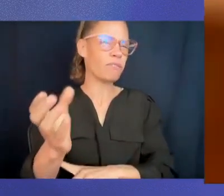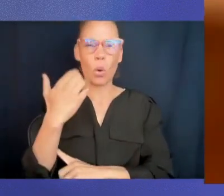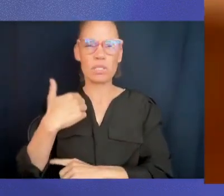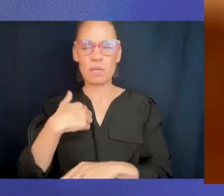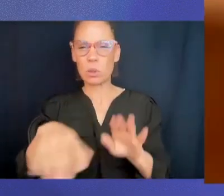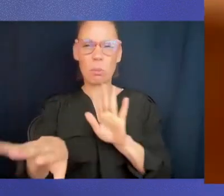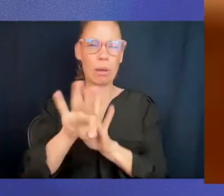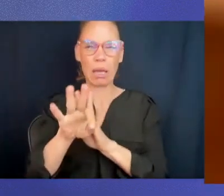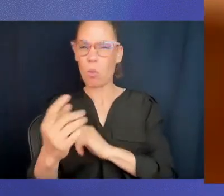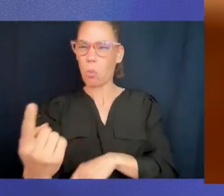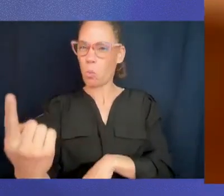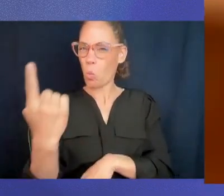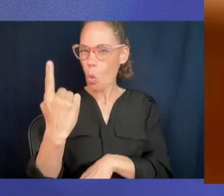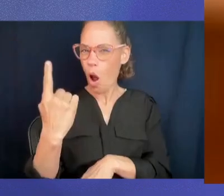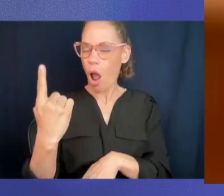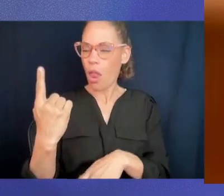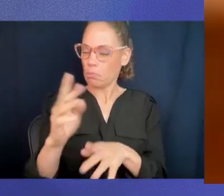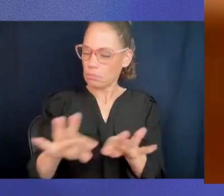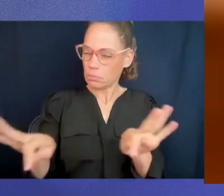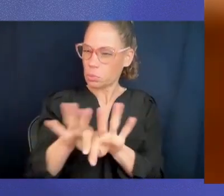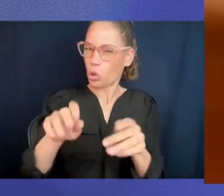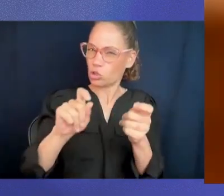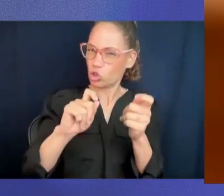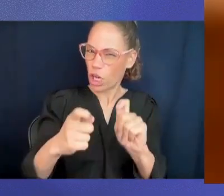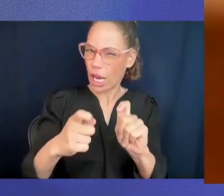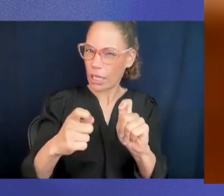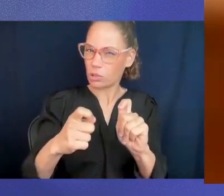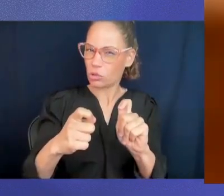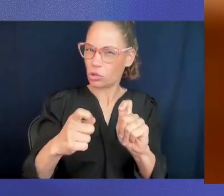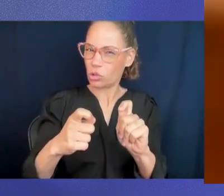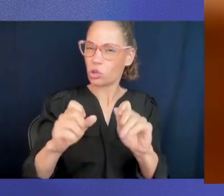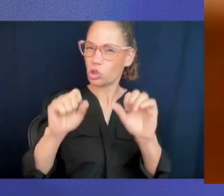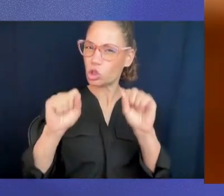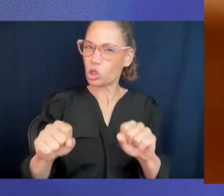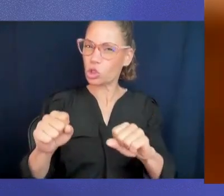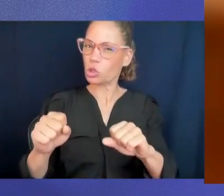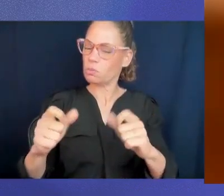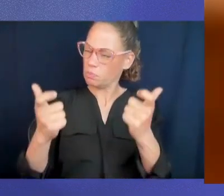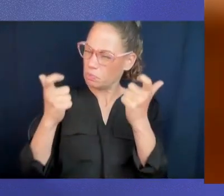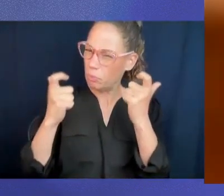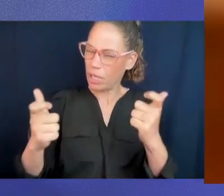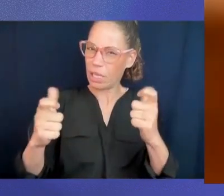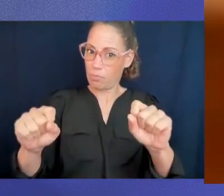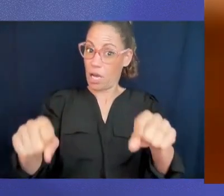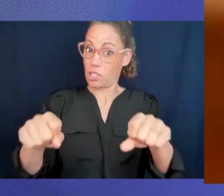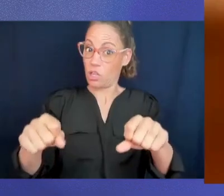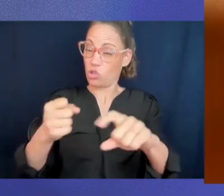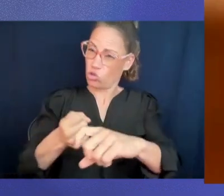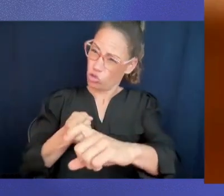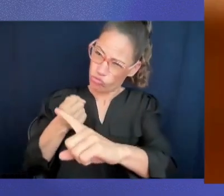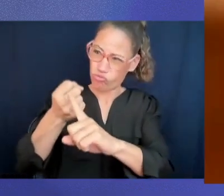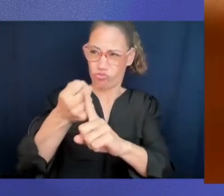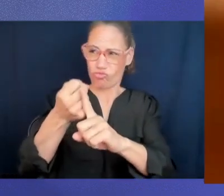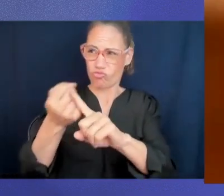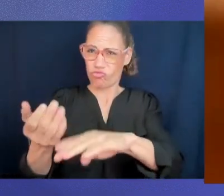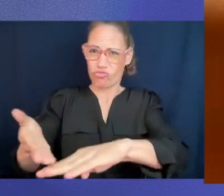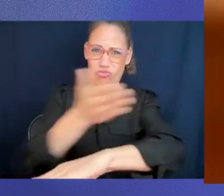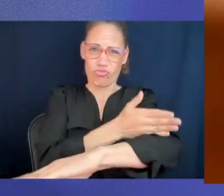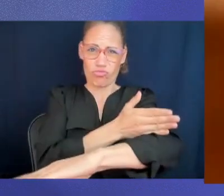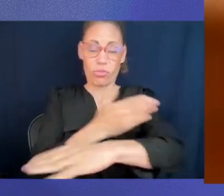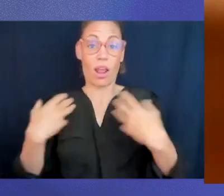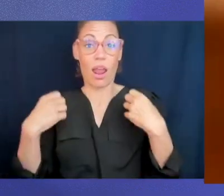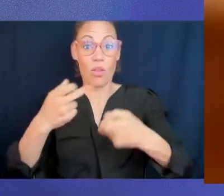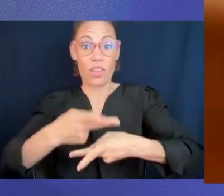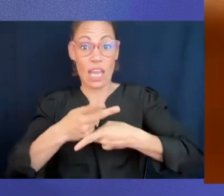powerful lever, one change that would have the biggest potential for improving our nation's health and healthcare, here's what I